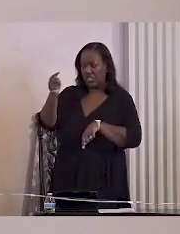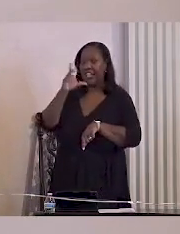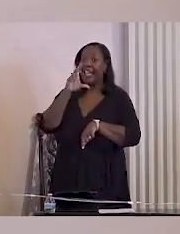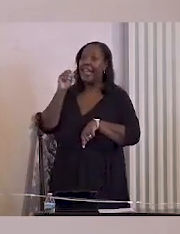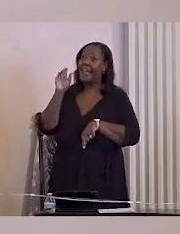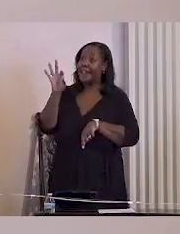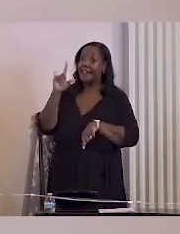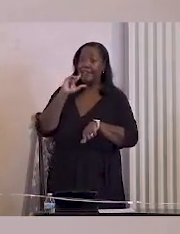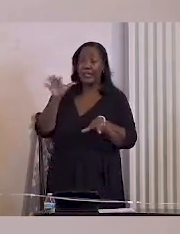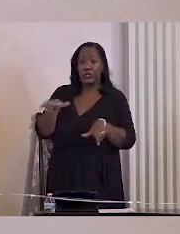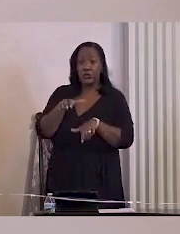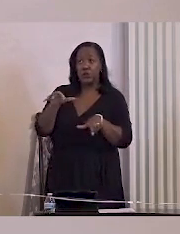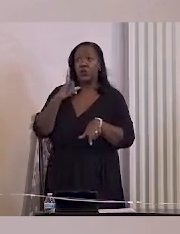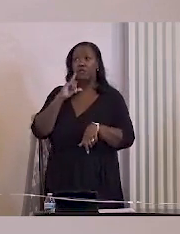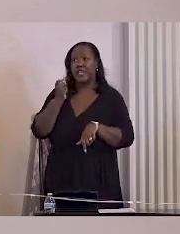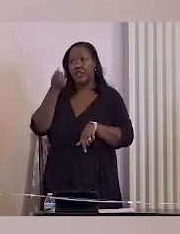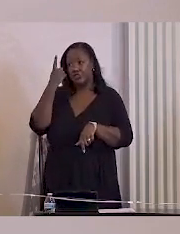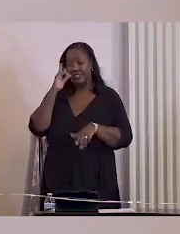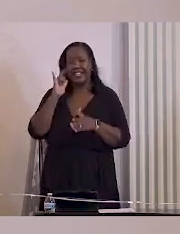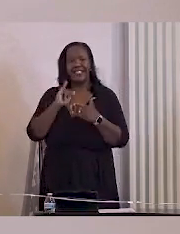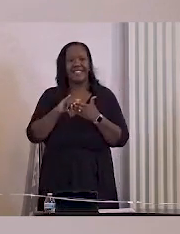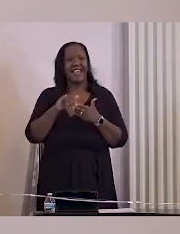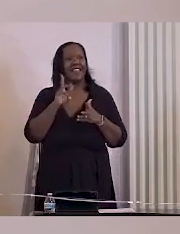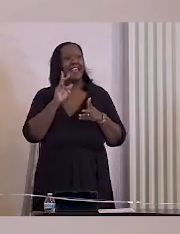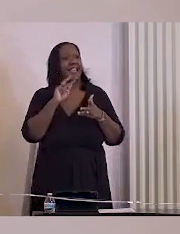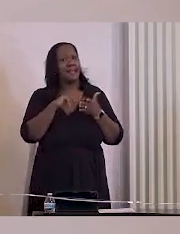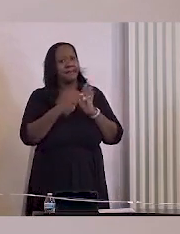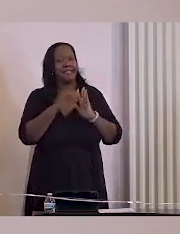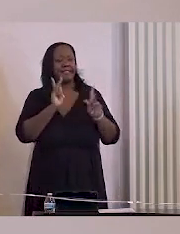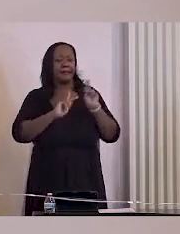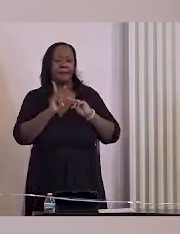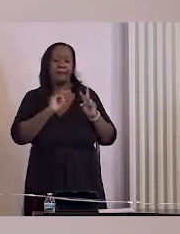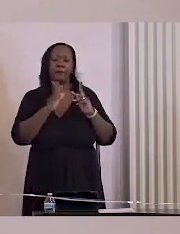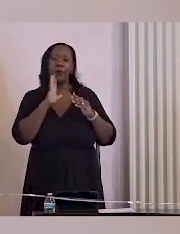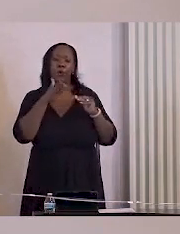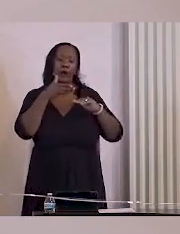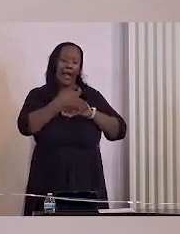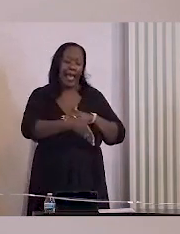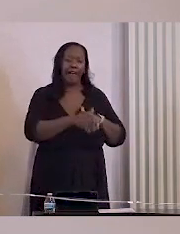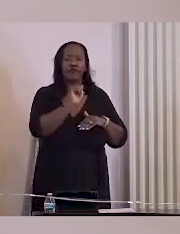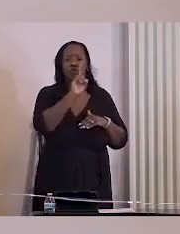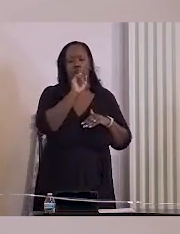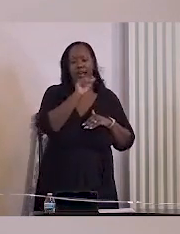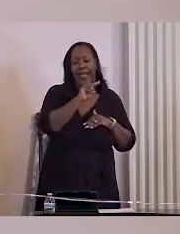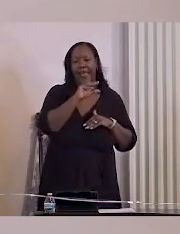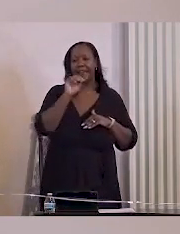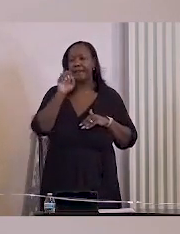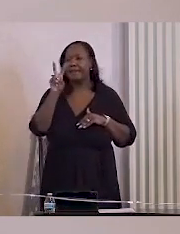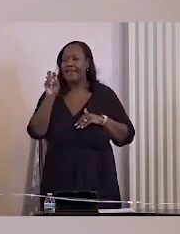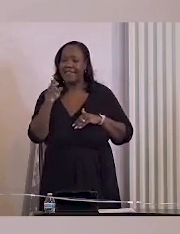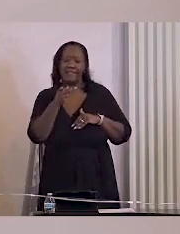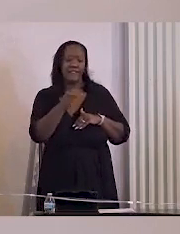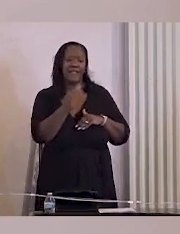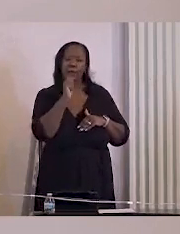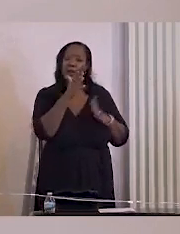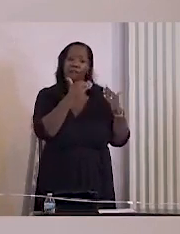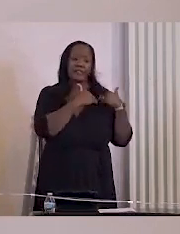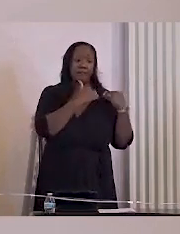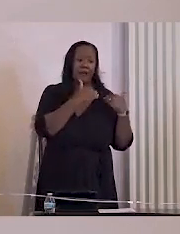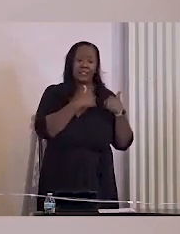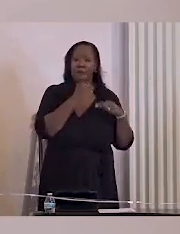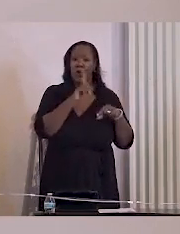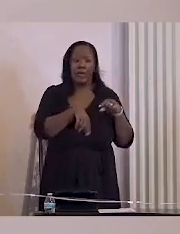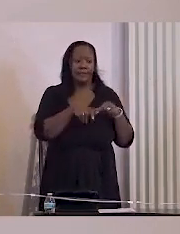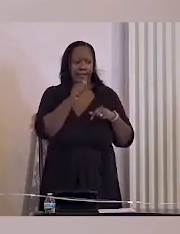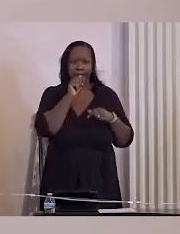they understand that it means that the people who came after Adam and Eve were not responsible and could do nothing to free themselves